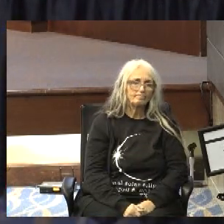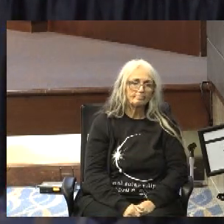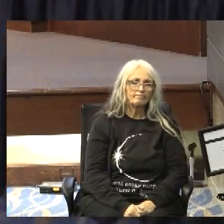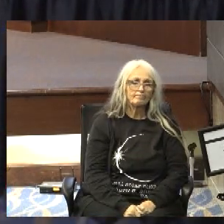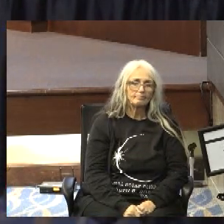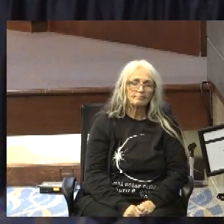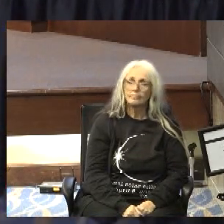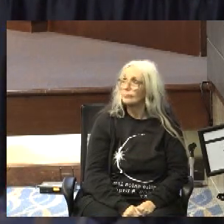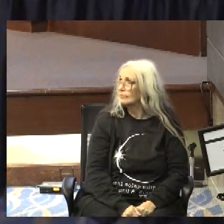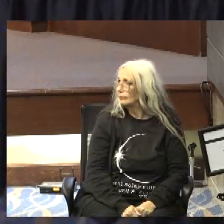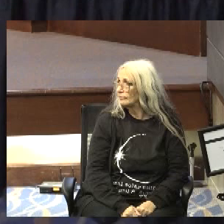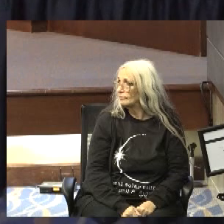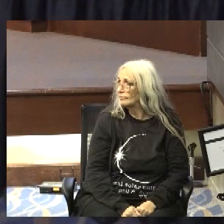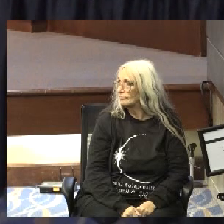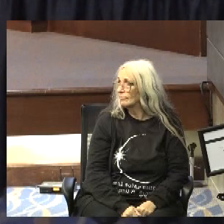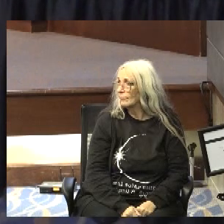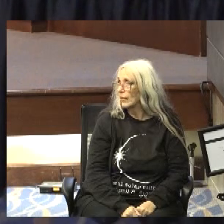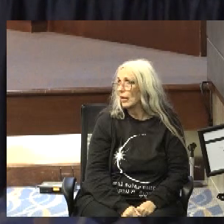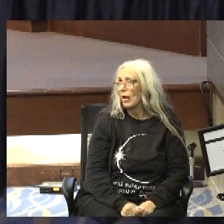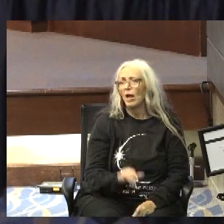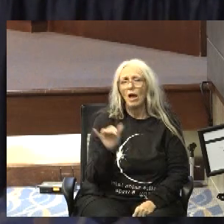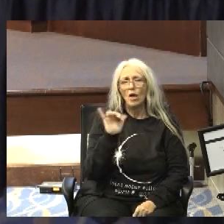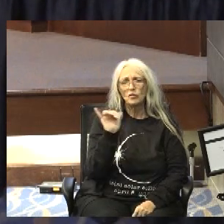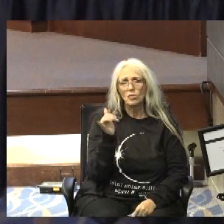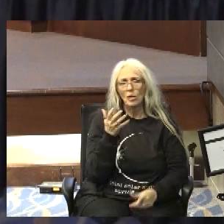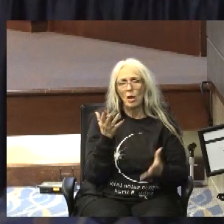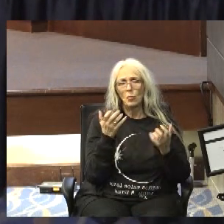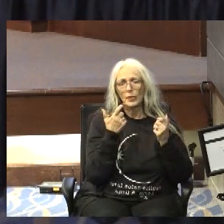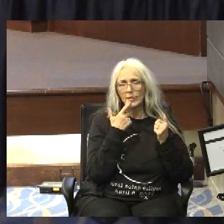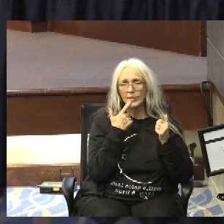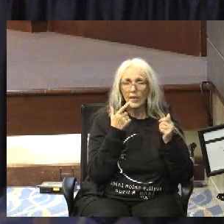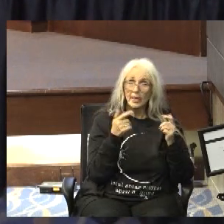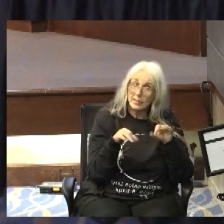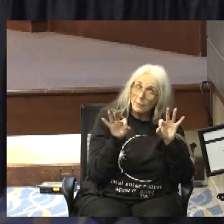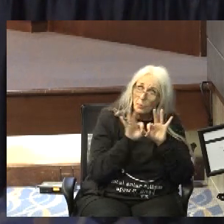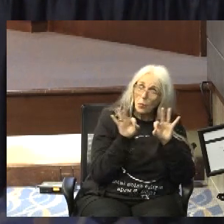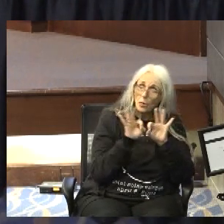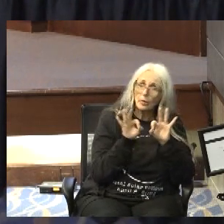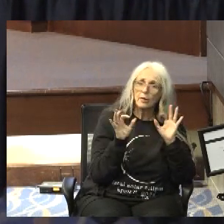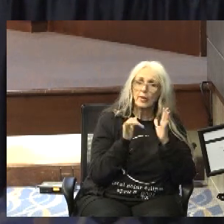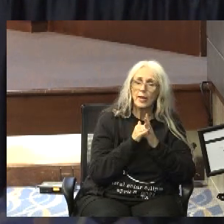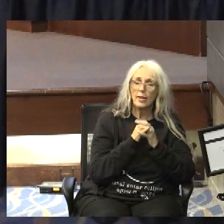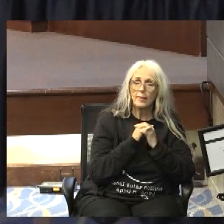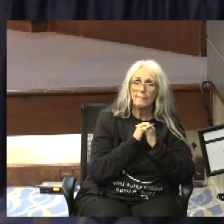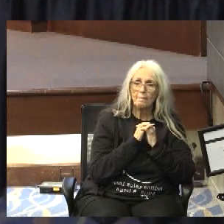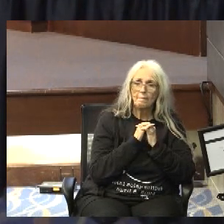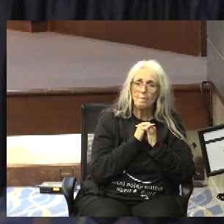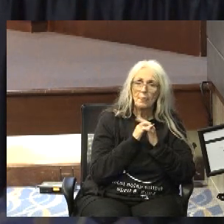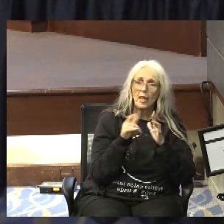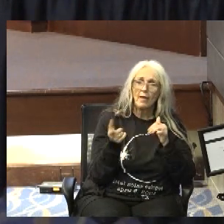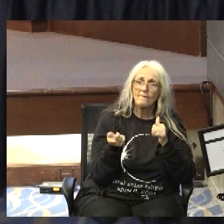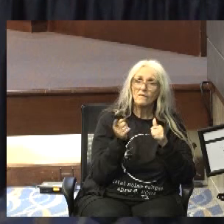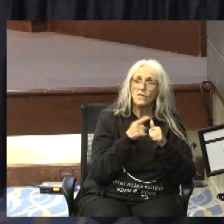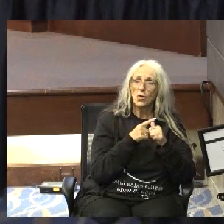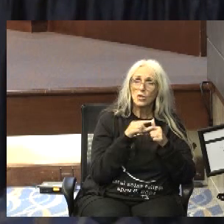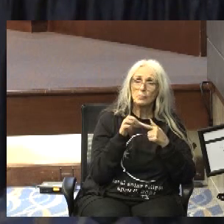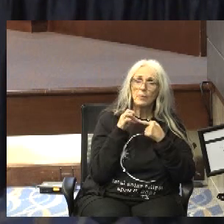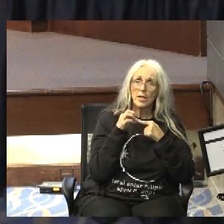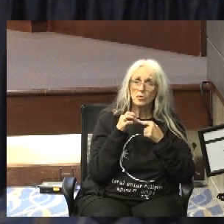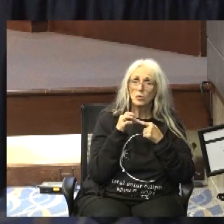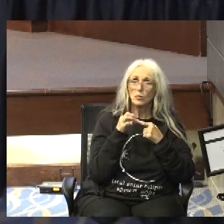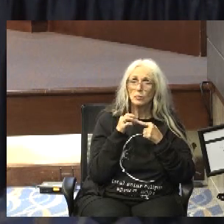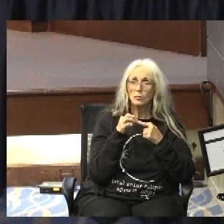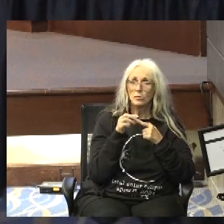Great. Mayor, may I add a comment there too? I do think it's also important that because this is the first special district